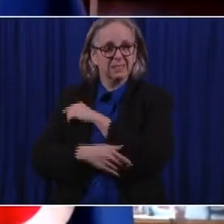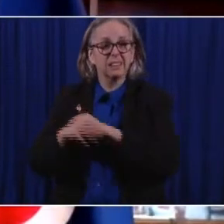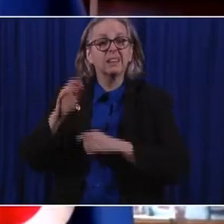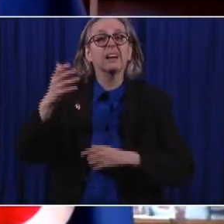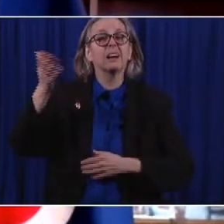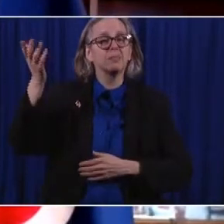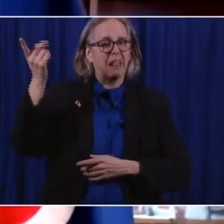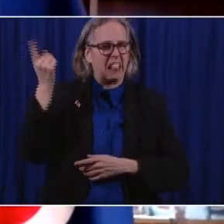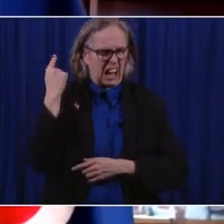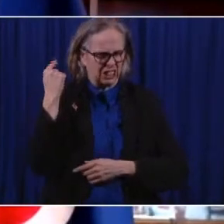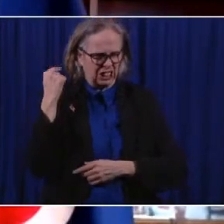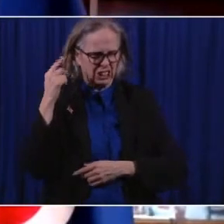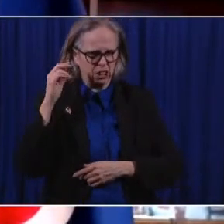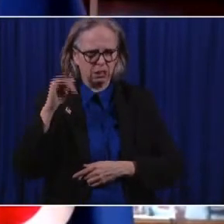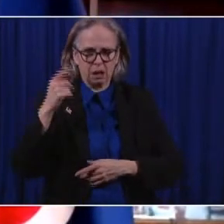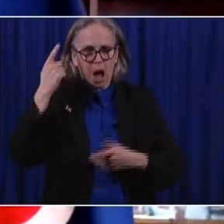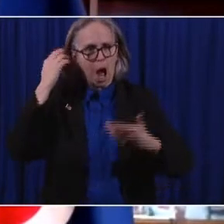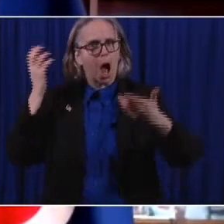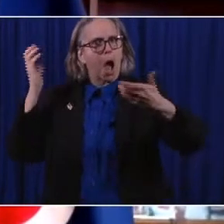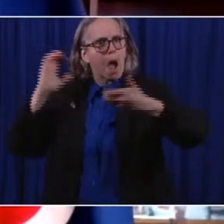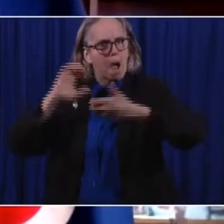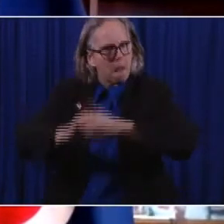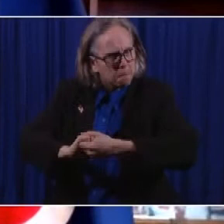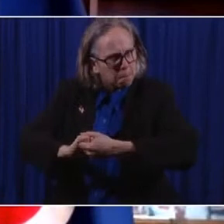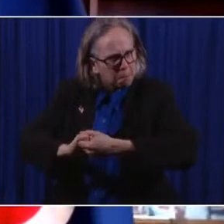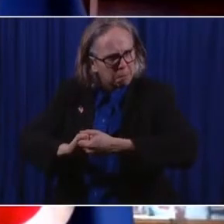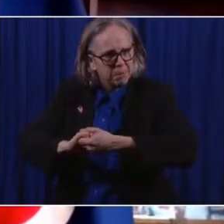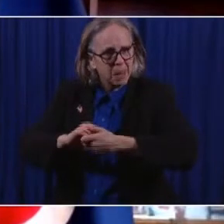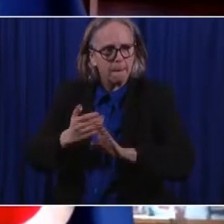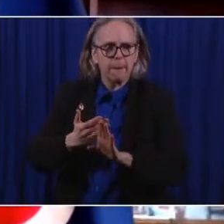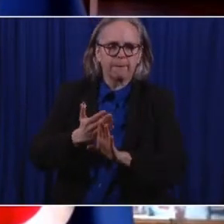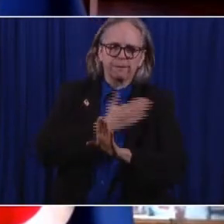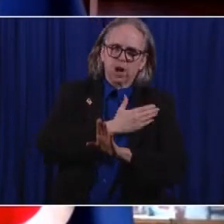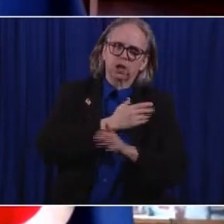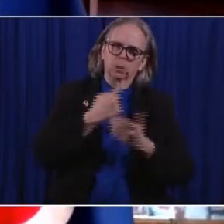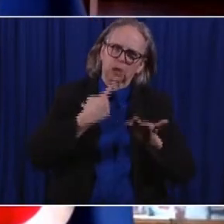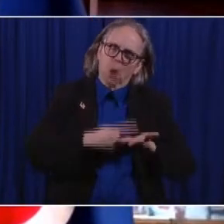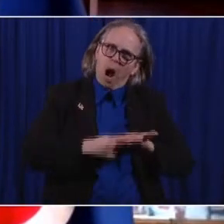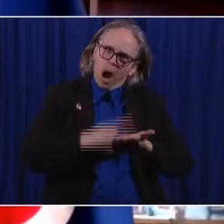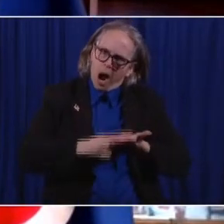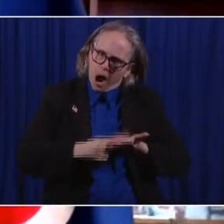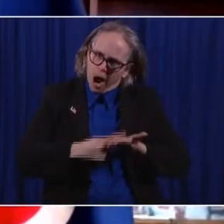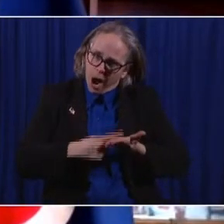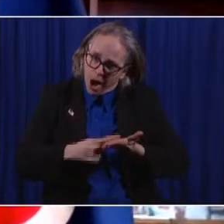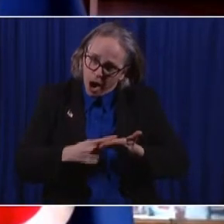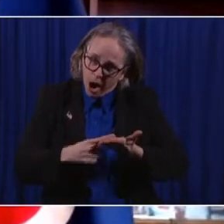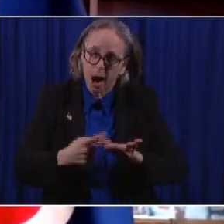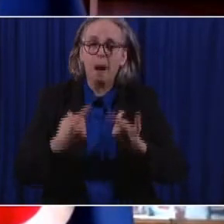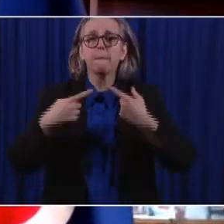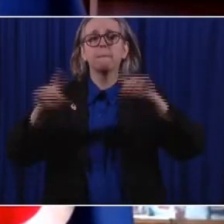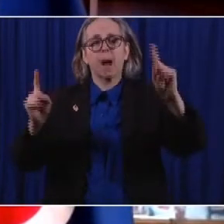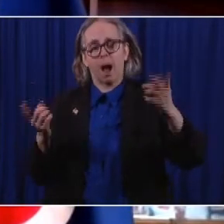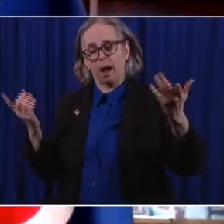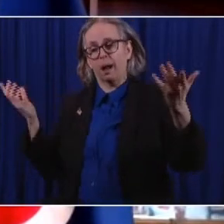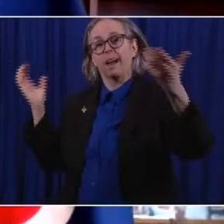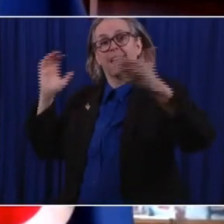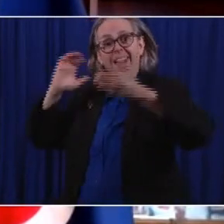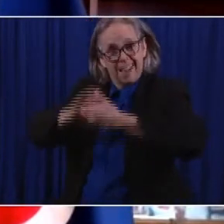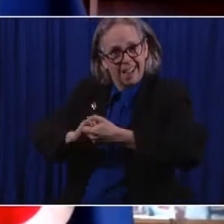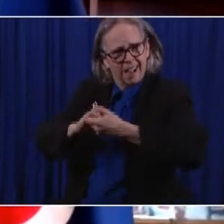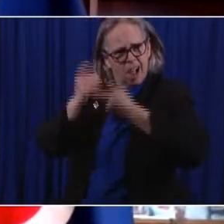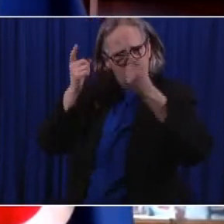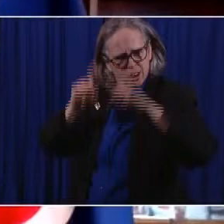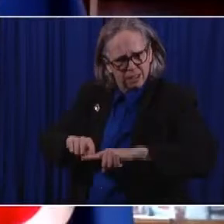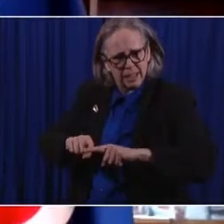thorough series of discussions, the Ohio Tax Credit Authority approved a recommendation from the Ohio Development Services